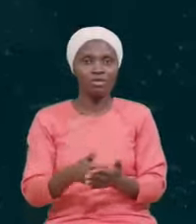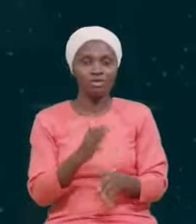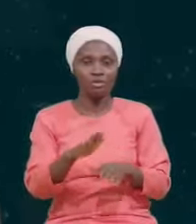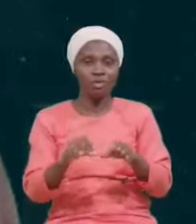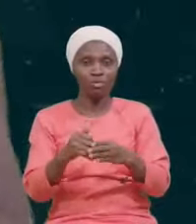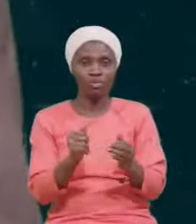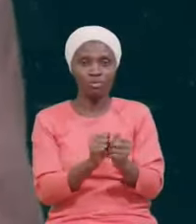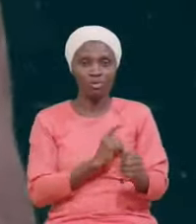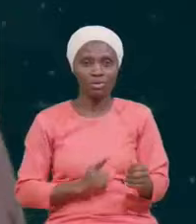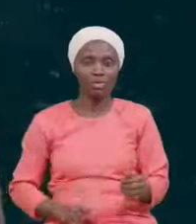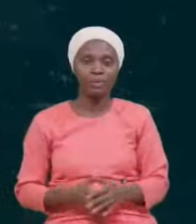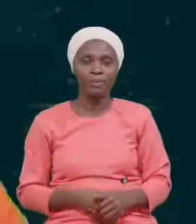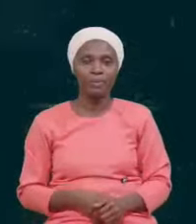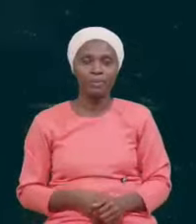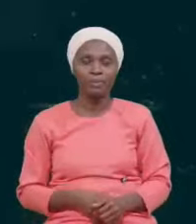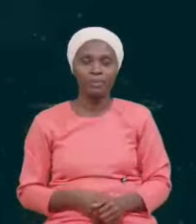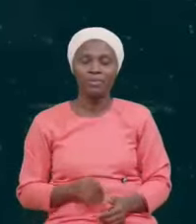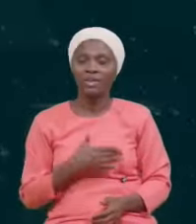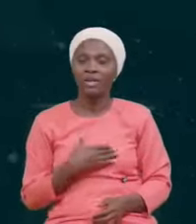Lord. And those who are on